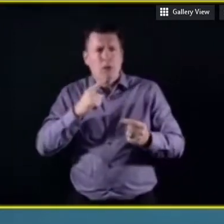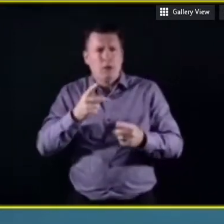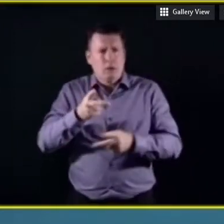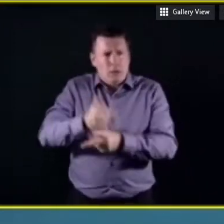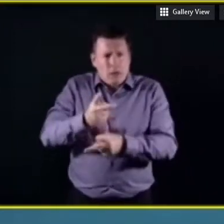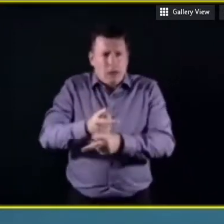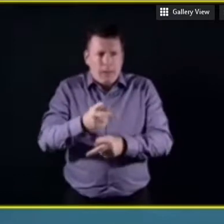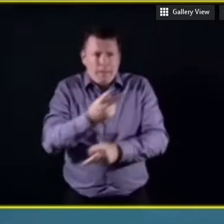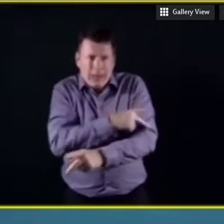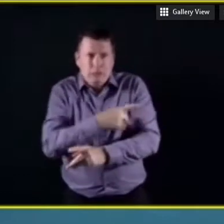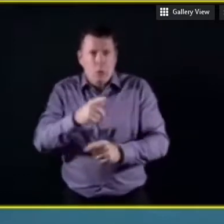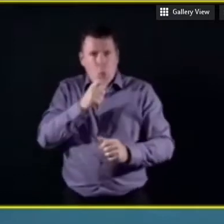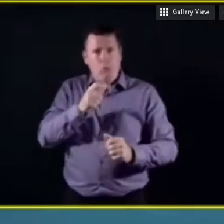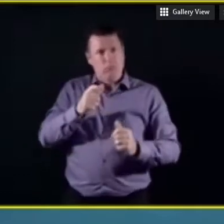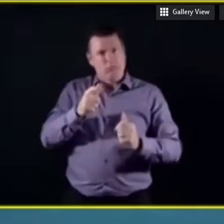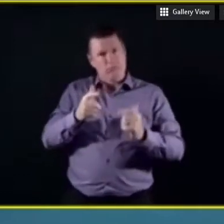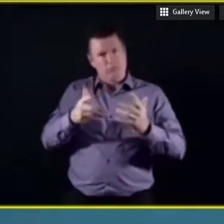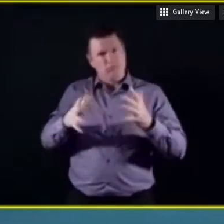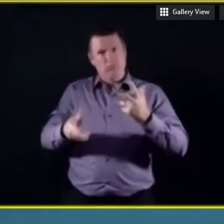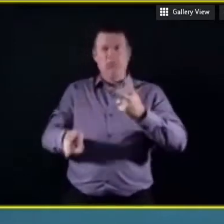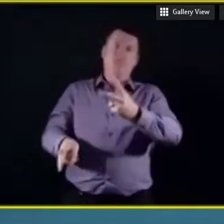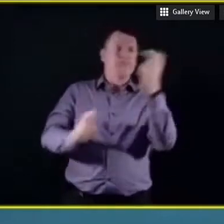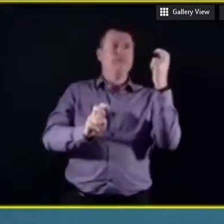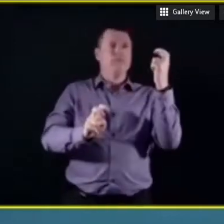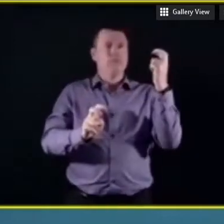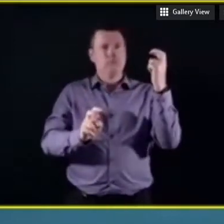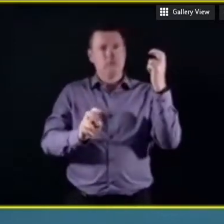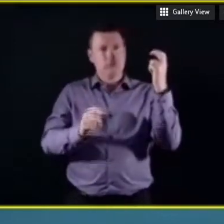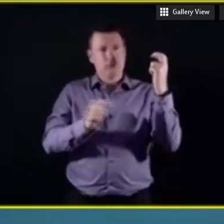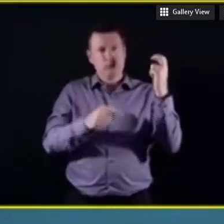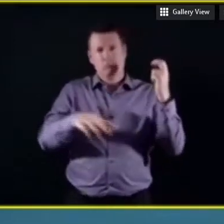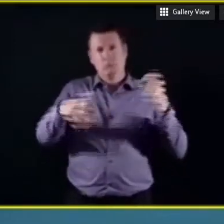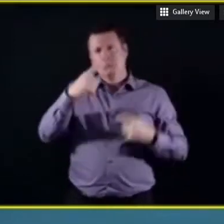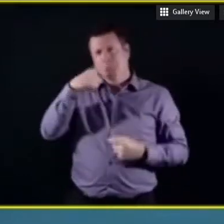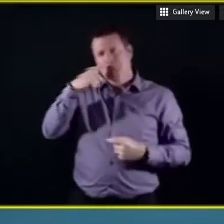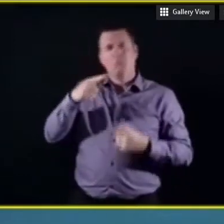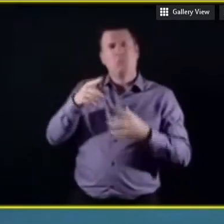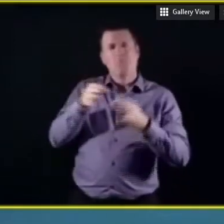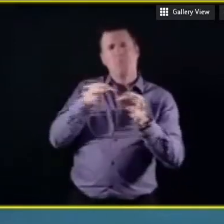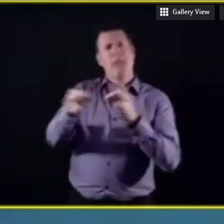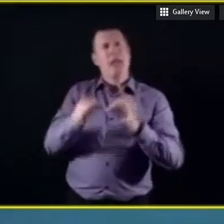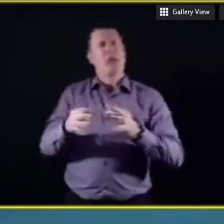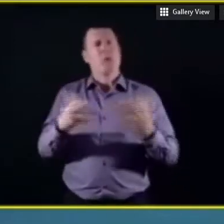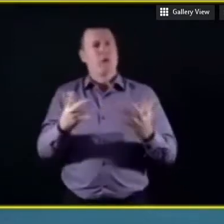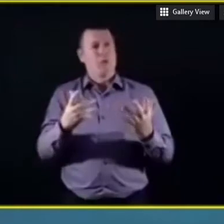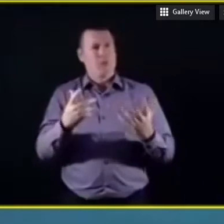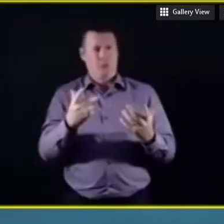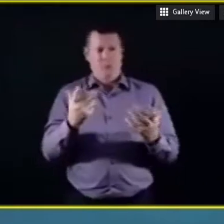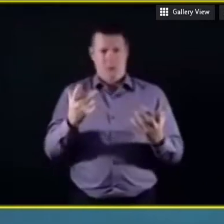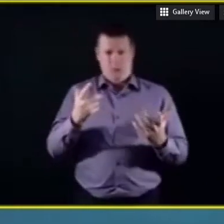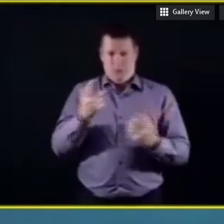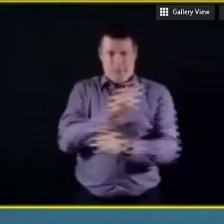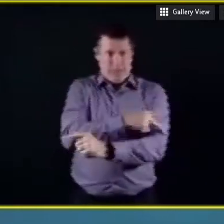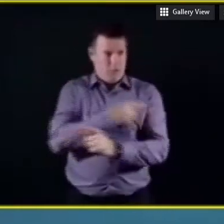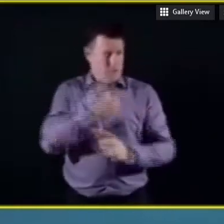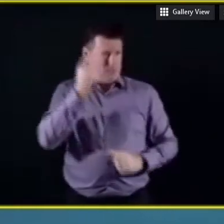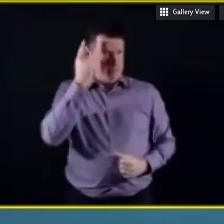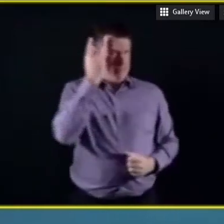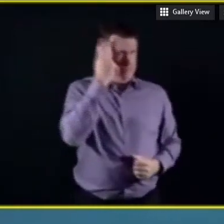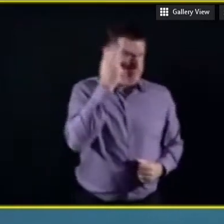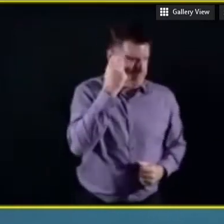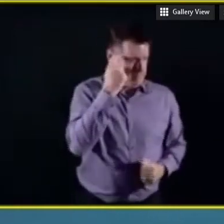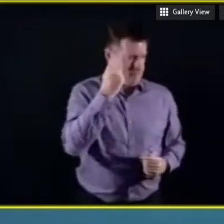like when they show up? What would the patient see, and how do they get care? So the patient usually had called their